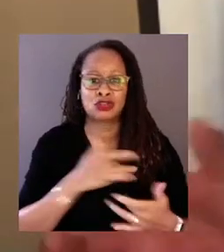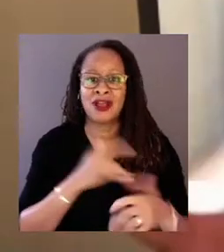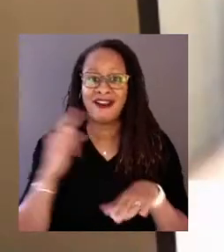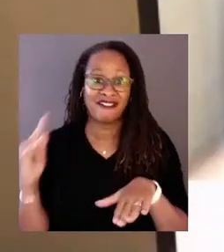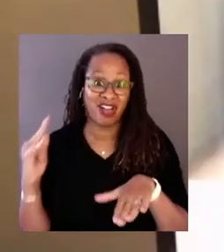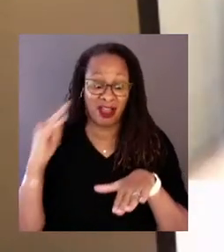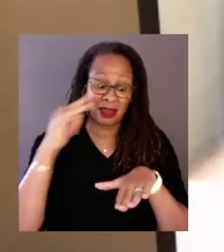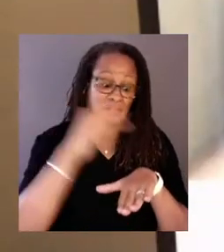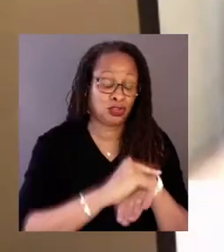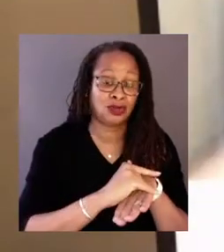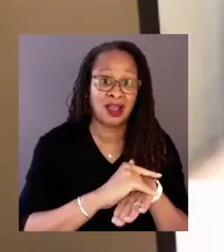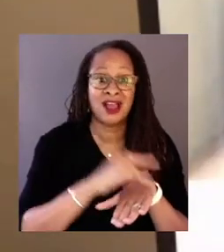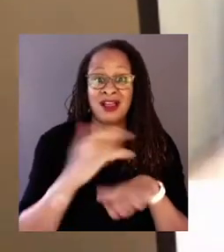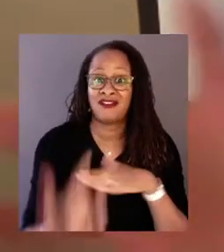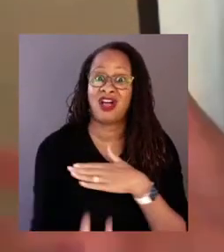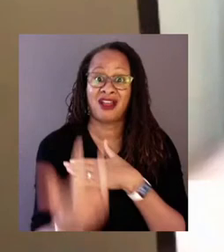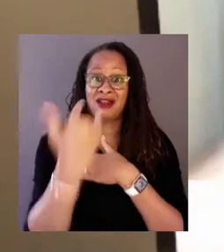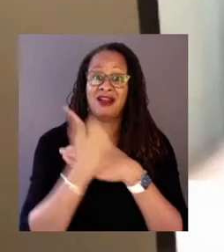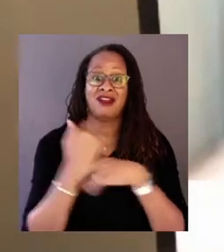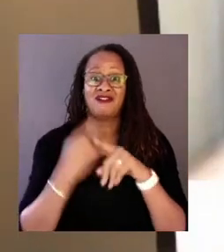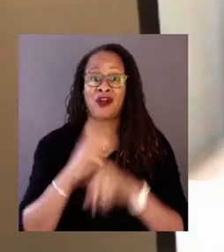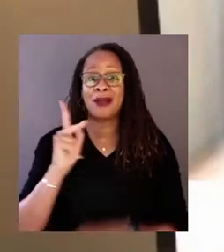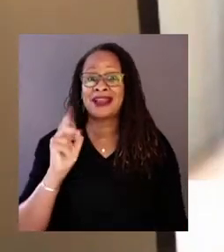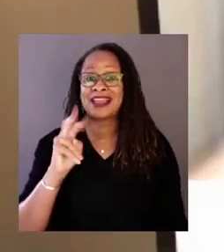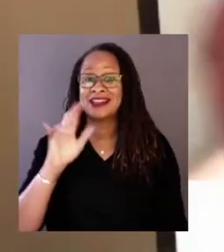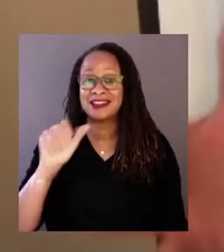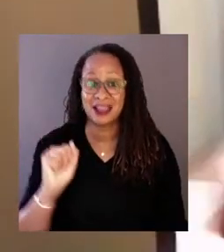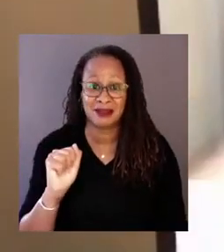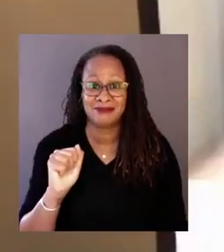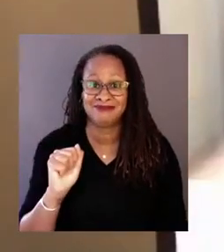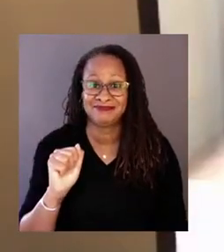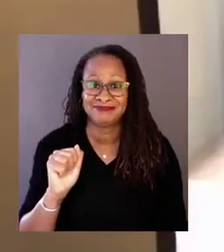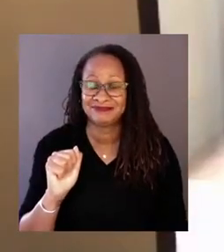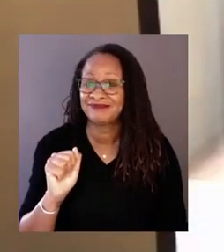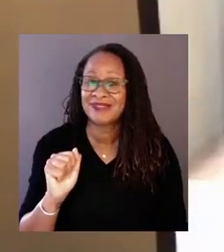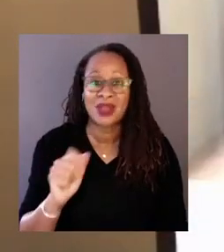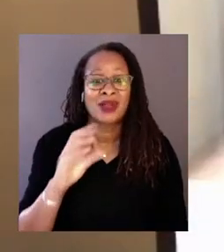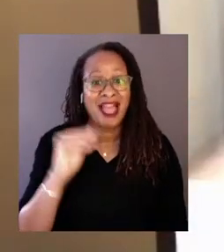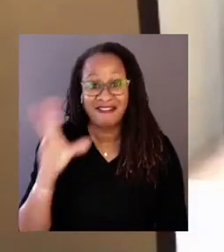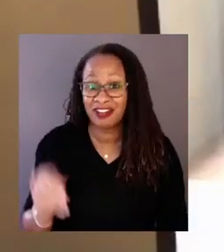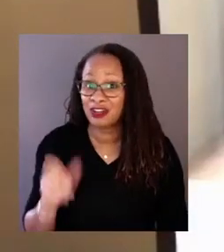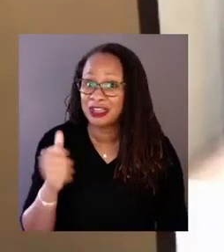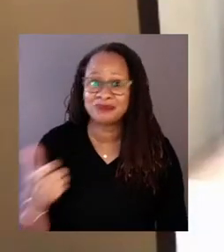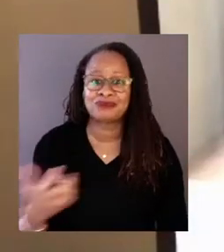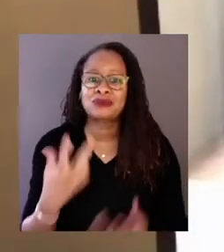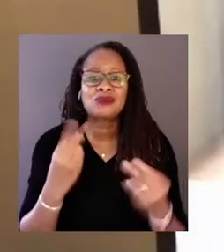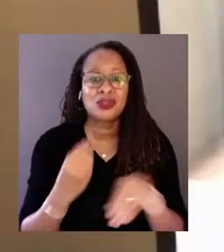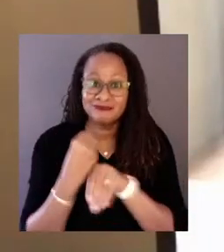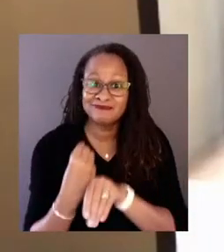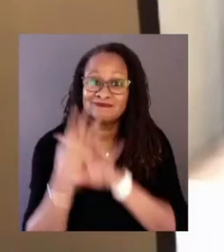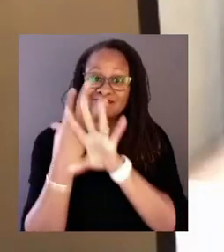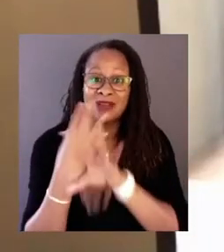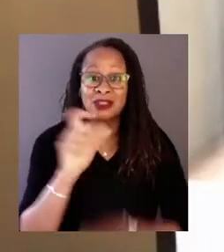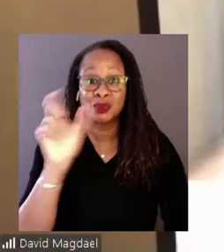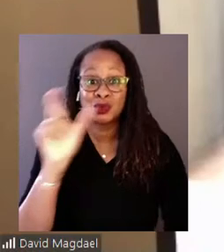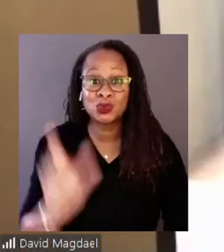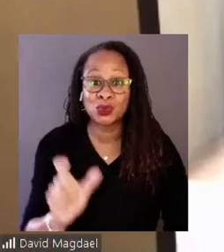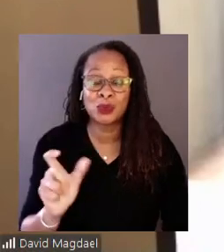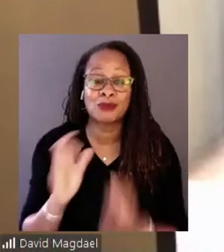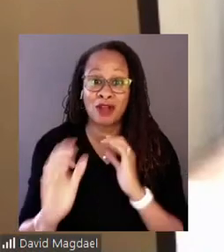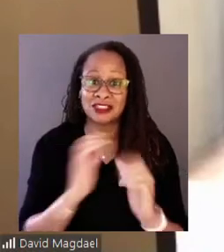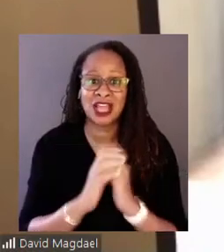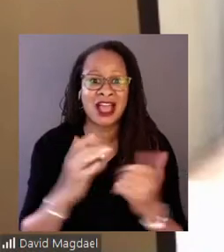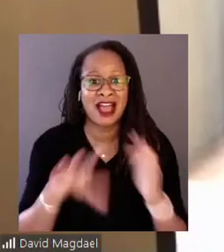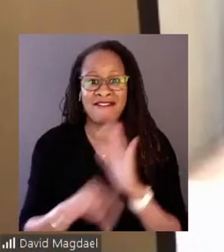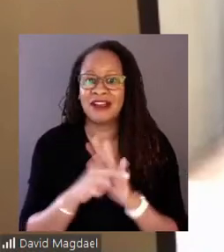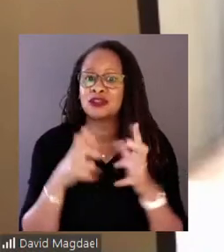flying people in from Kenya. We could, like, you know, talk and have these Zoom conversations. And I found there was so much more community